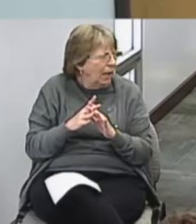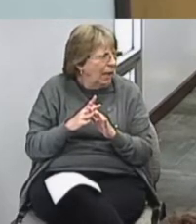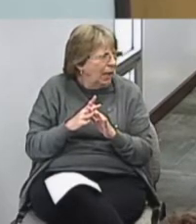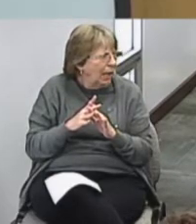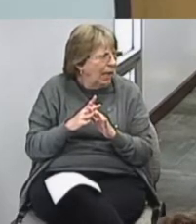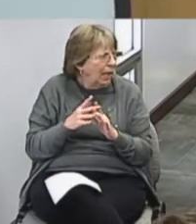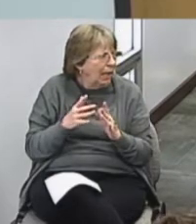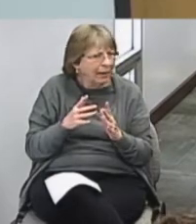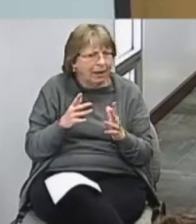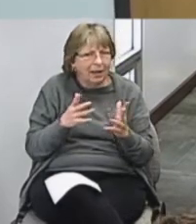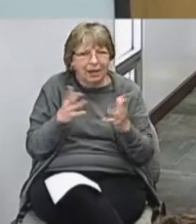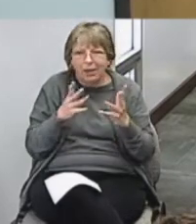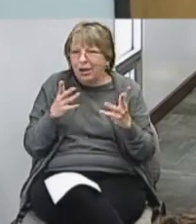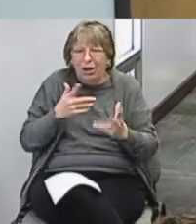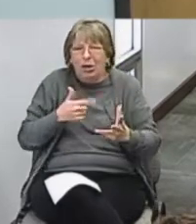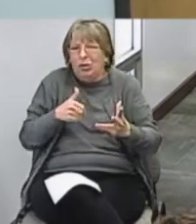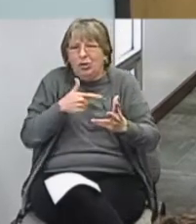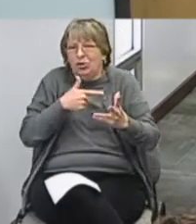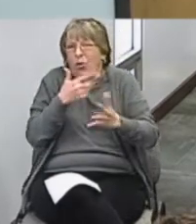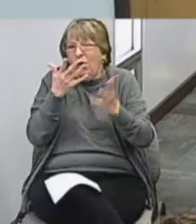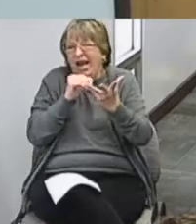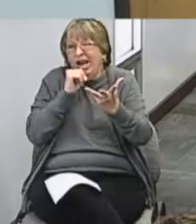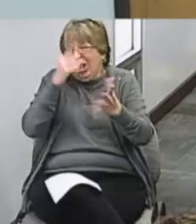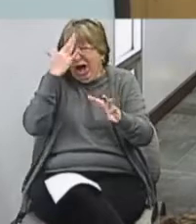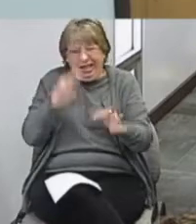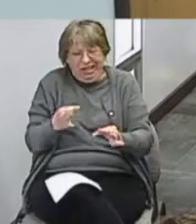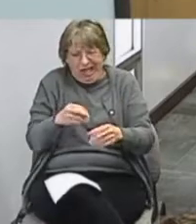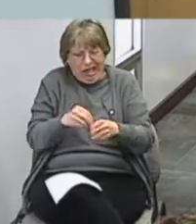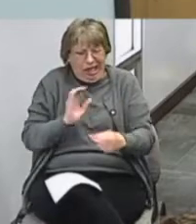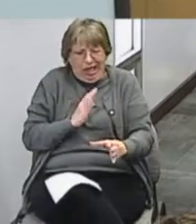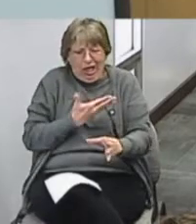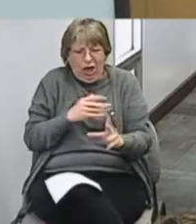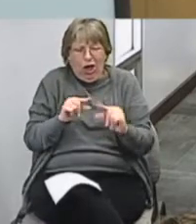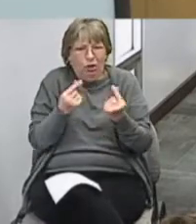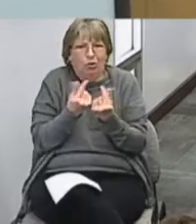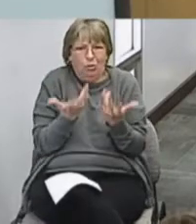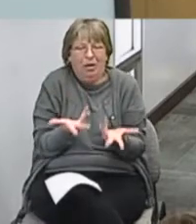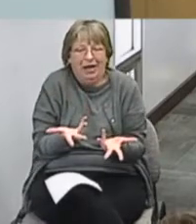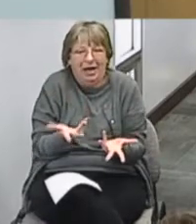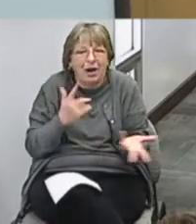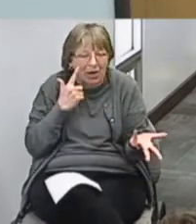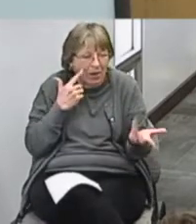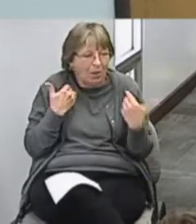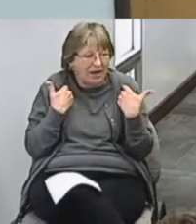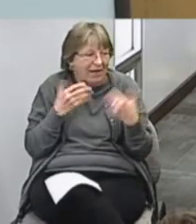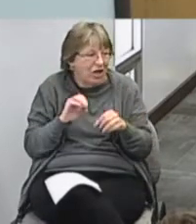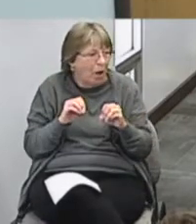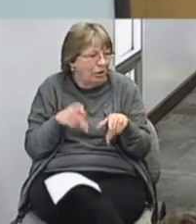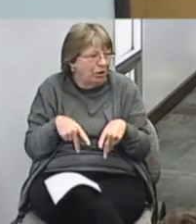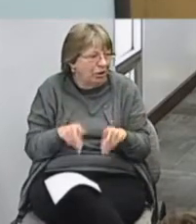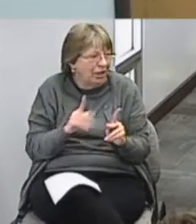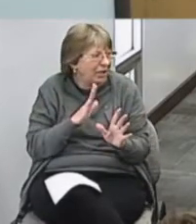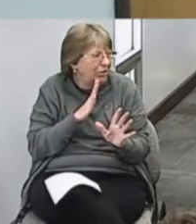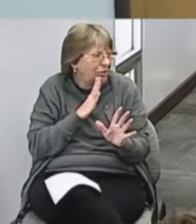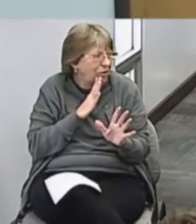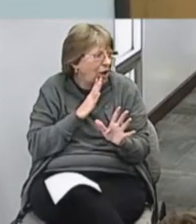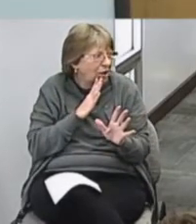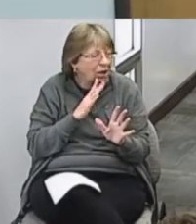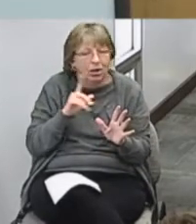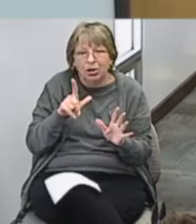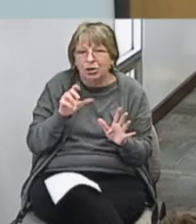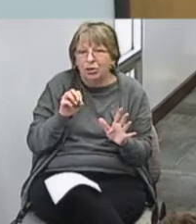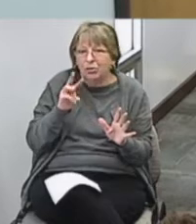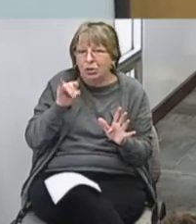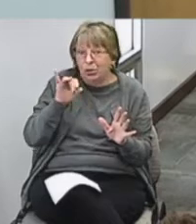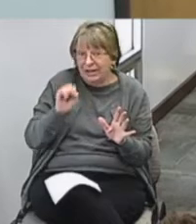even we are undecided within our own group. And we have a chance to talk to Mr. Lewis's daughter last